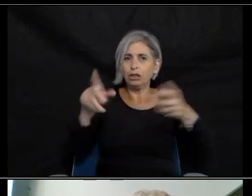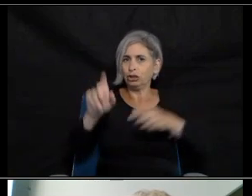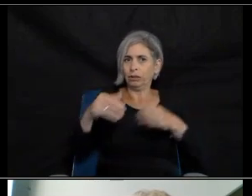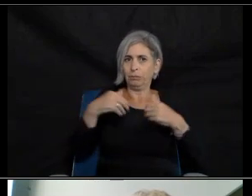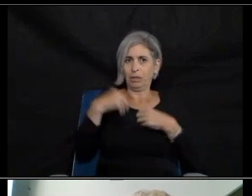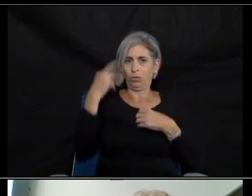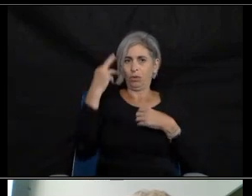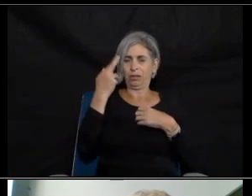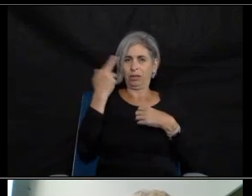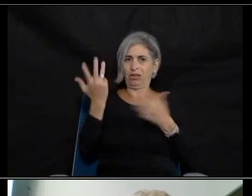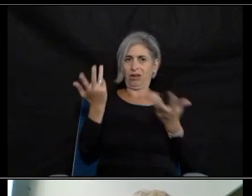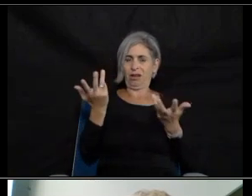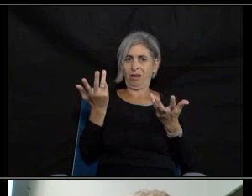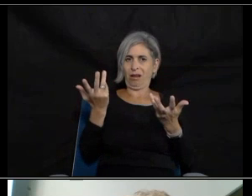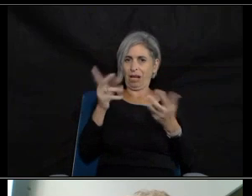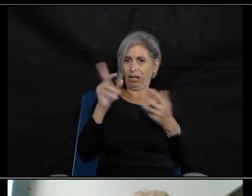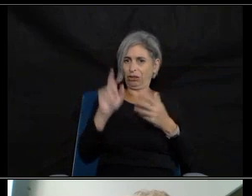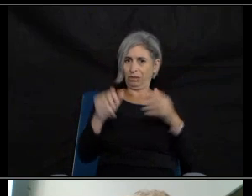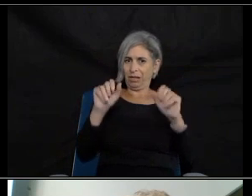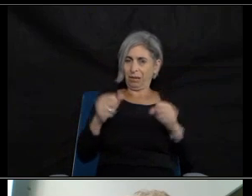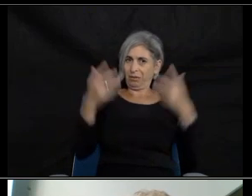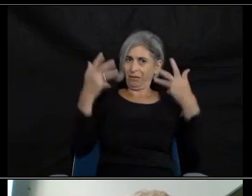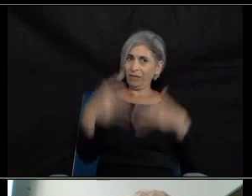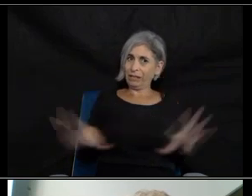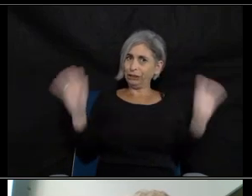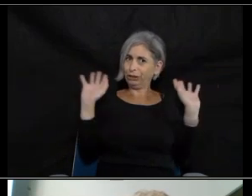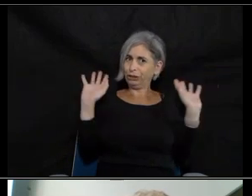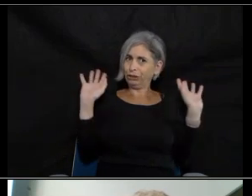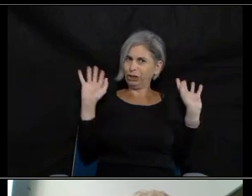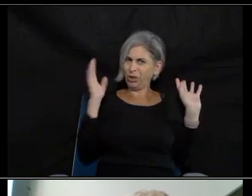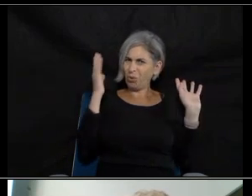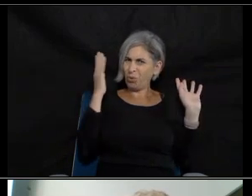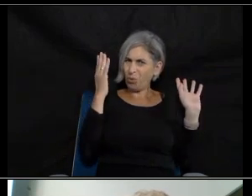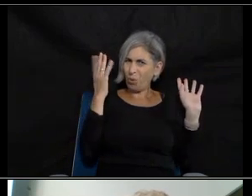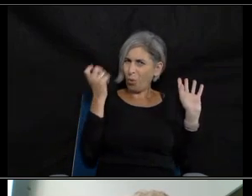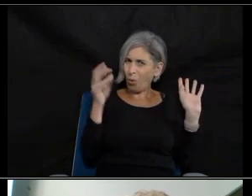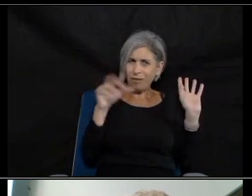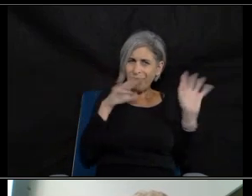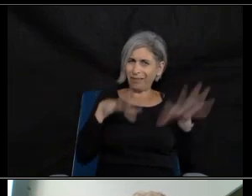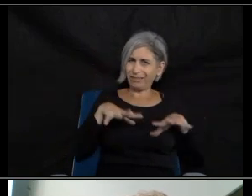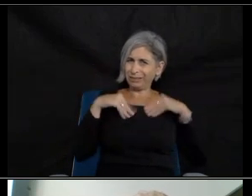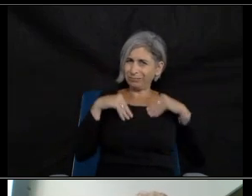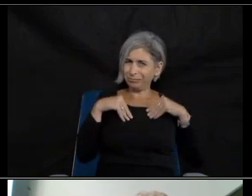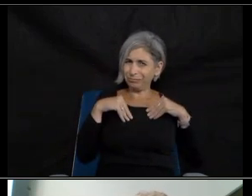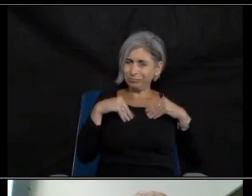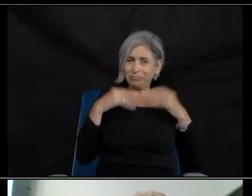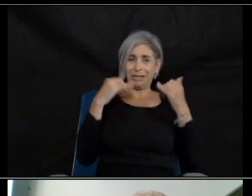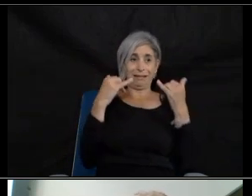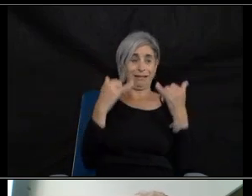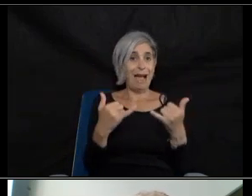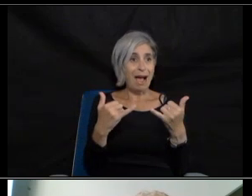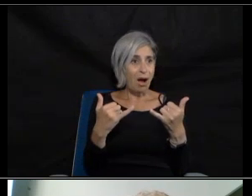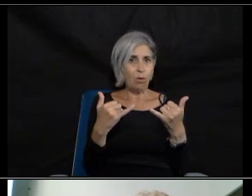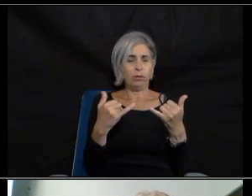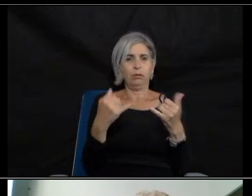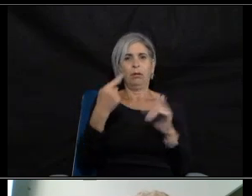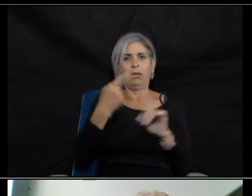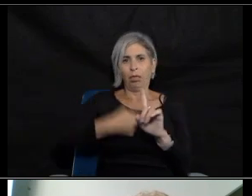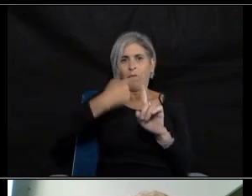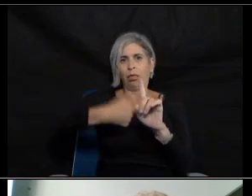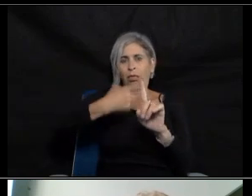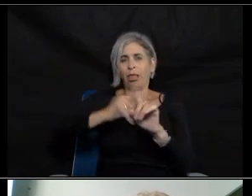that it should have been able to be done. Otherwise, it shouldn't have been taken on. But now that it's several months